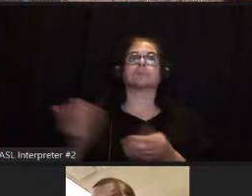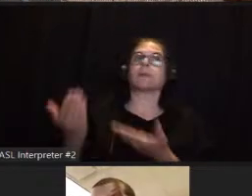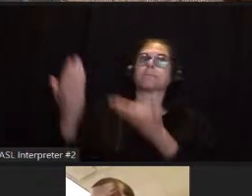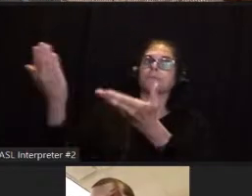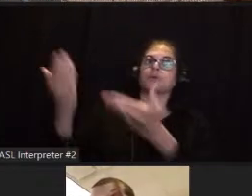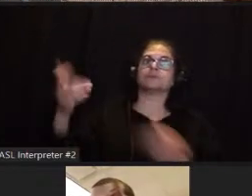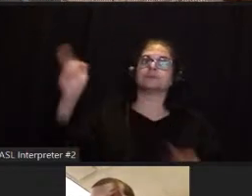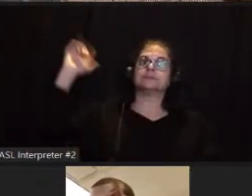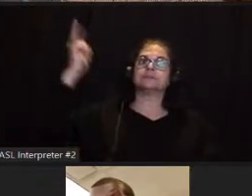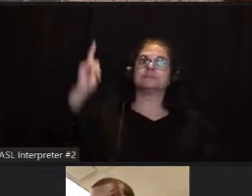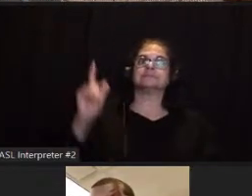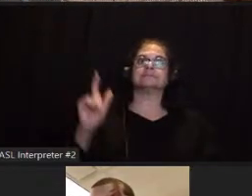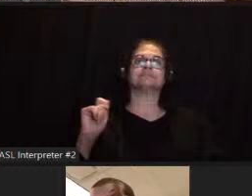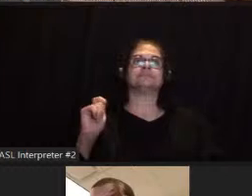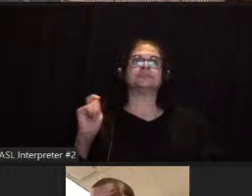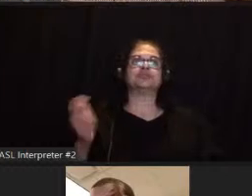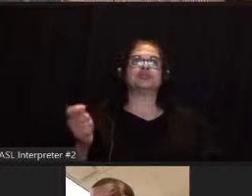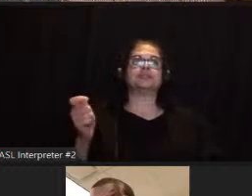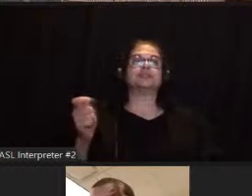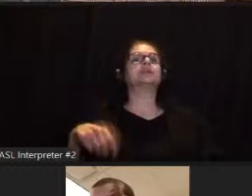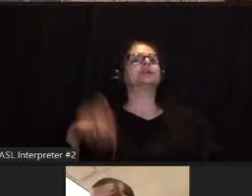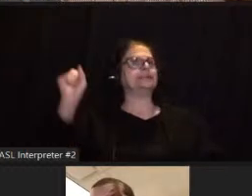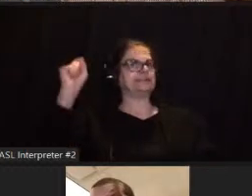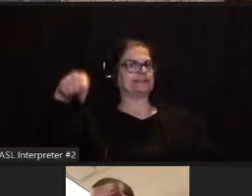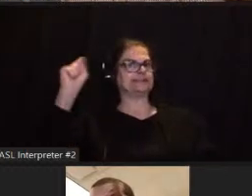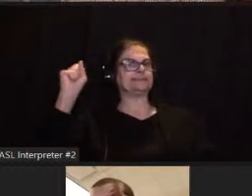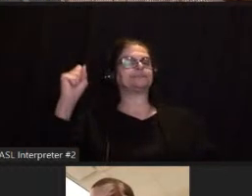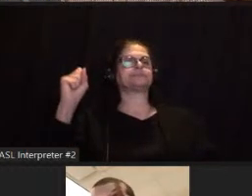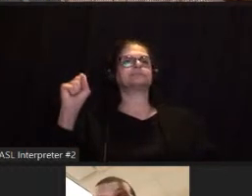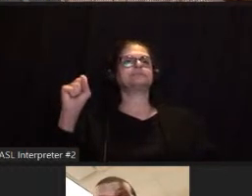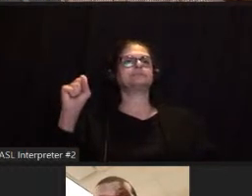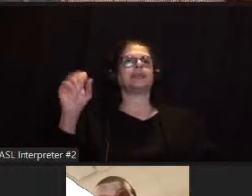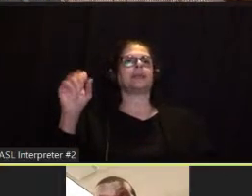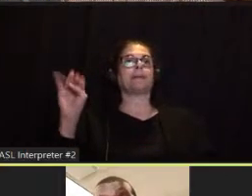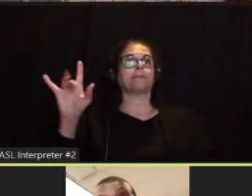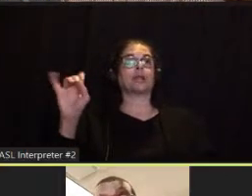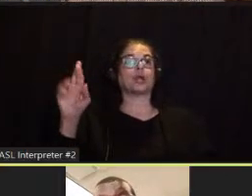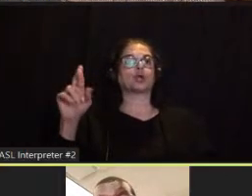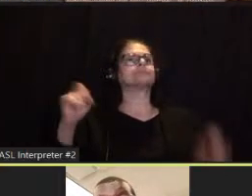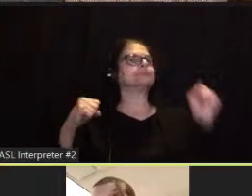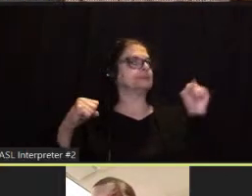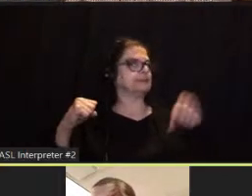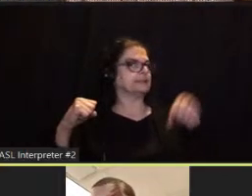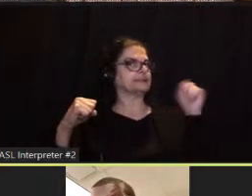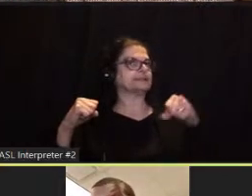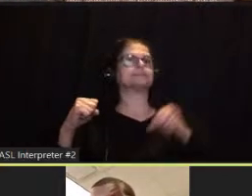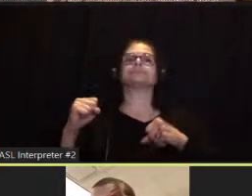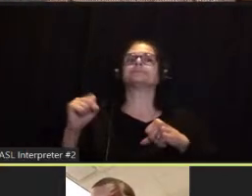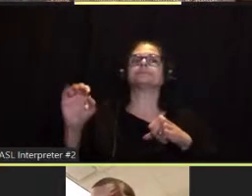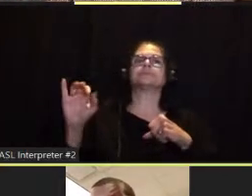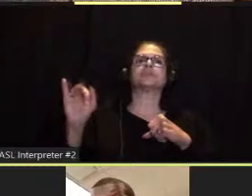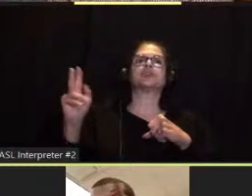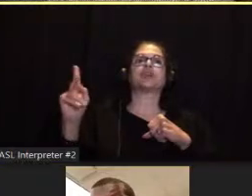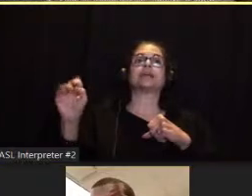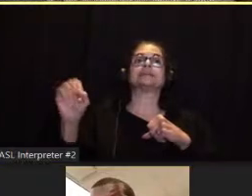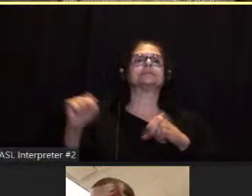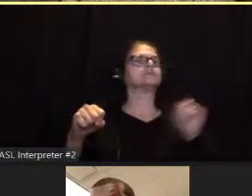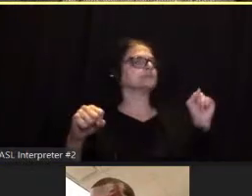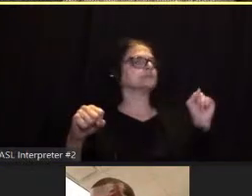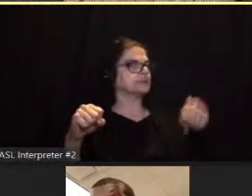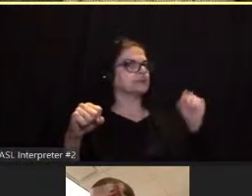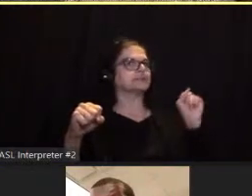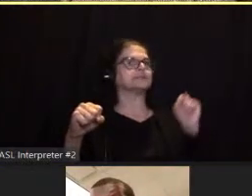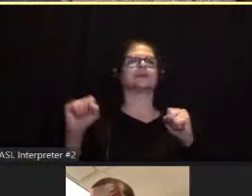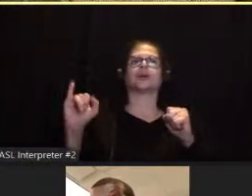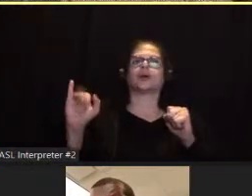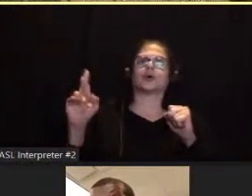seconded. Judge Chevrolet. Yes. Director Miller. Yes. Director Jakes. Yes. Director